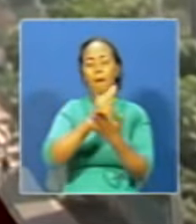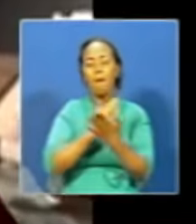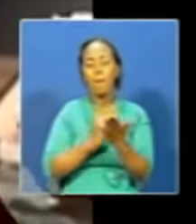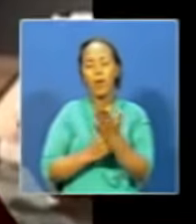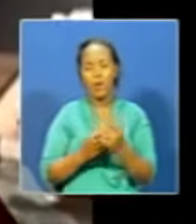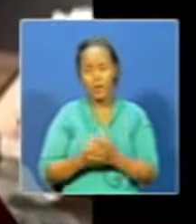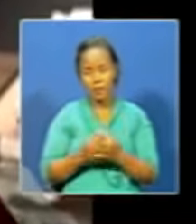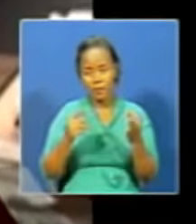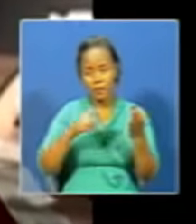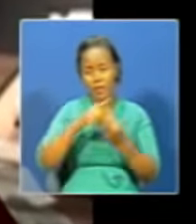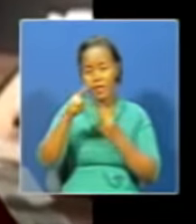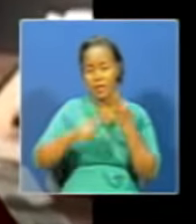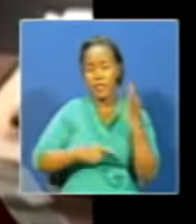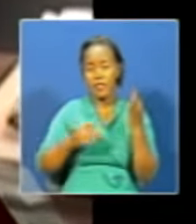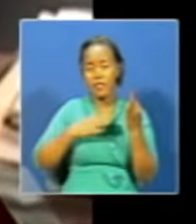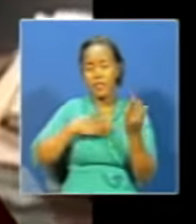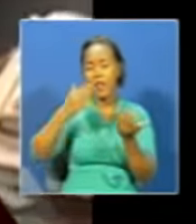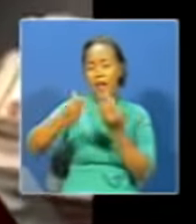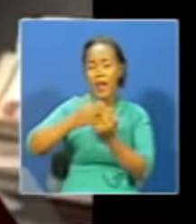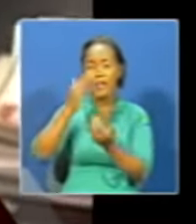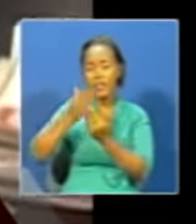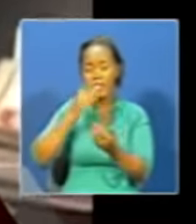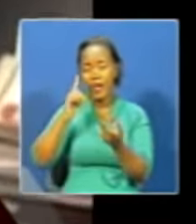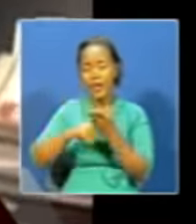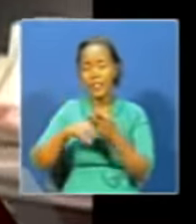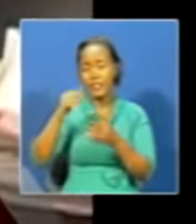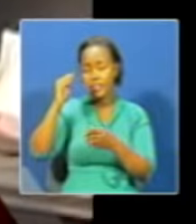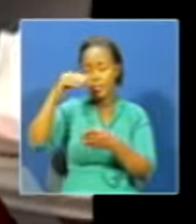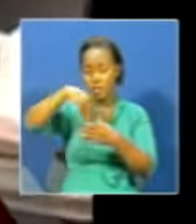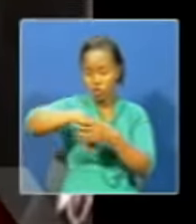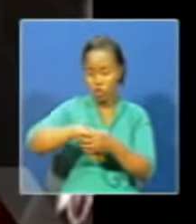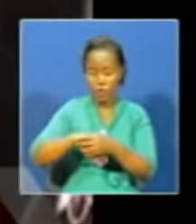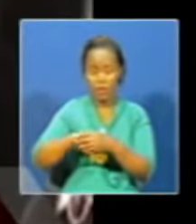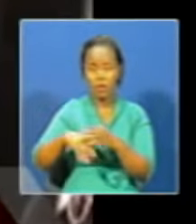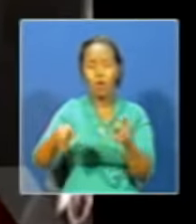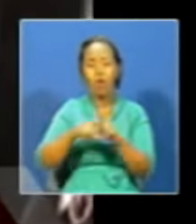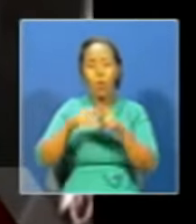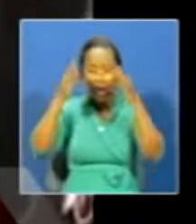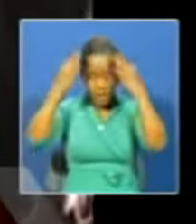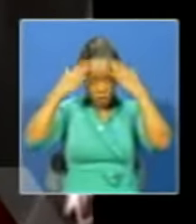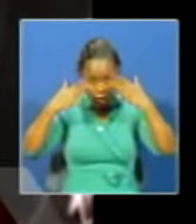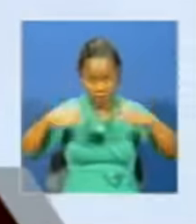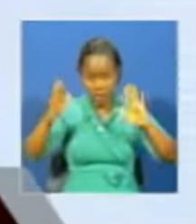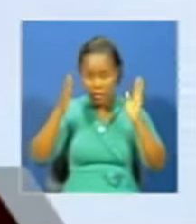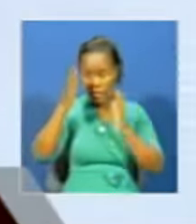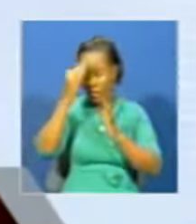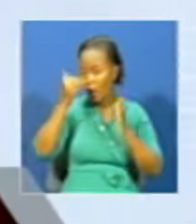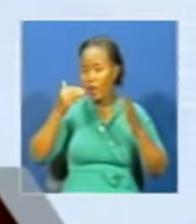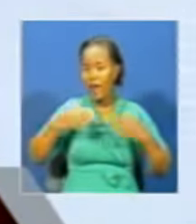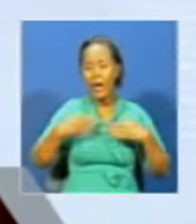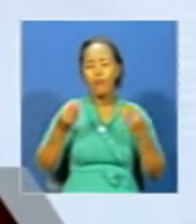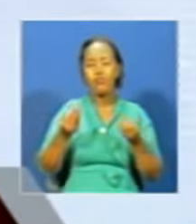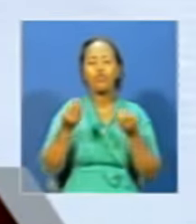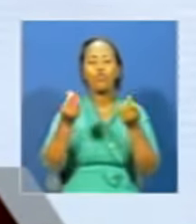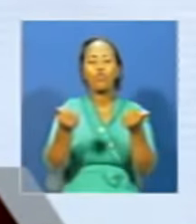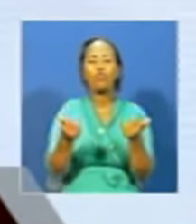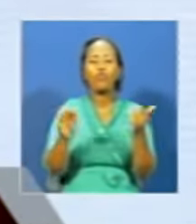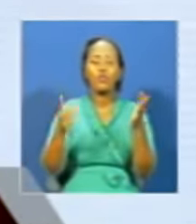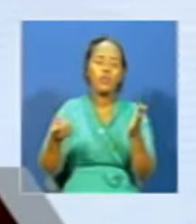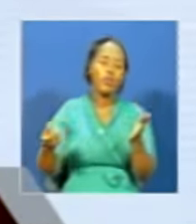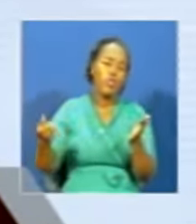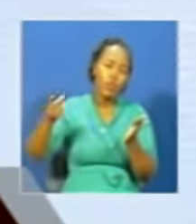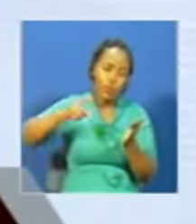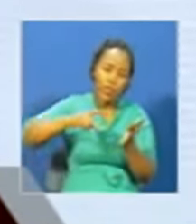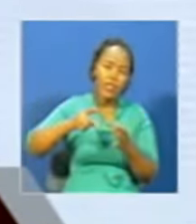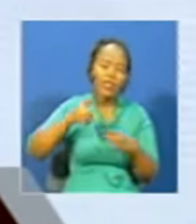iCare, Chamashure, and Sprout Insure, were recognized for developing solutions that would increase access in